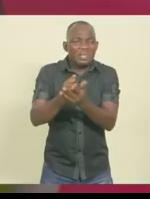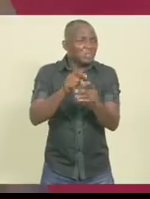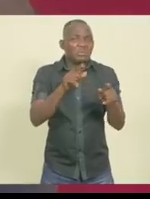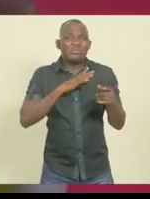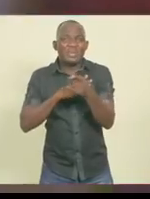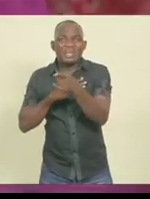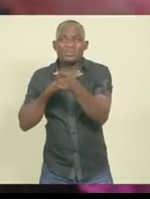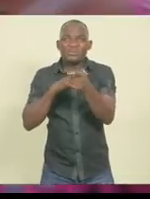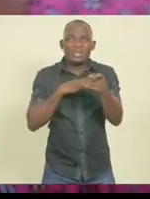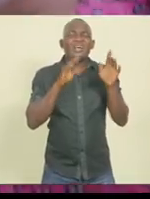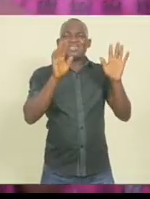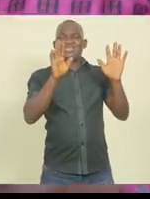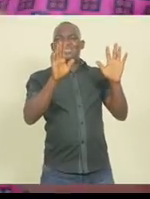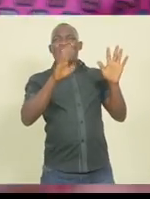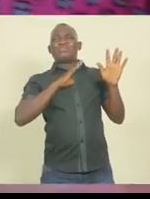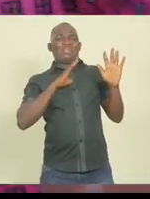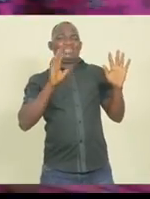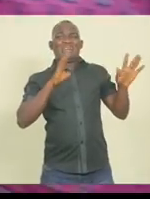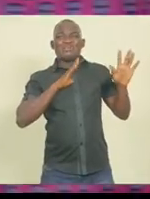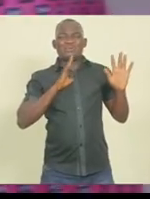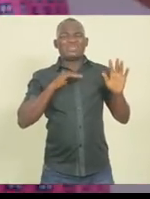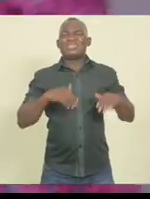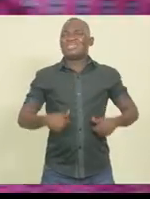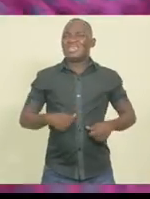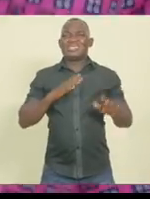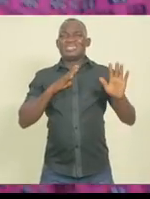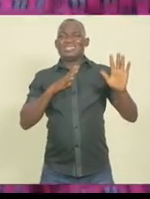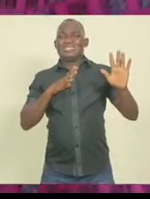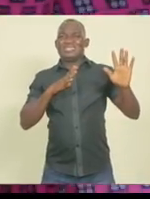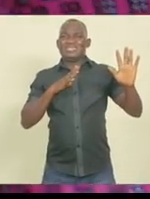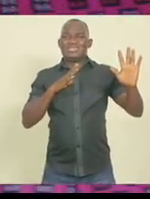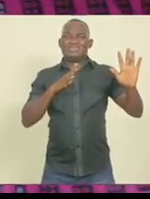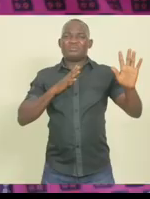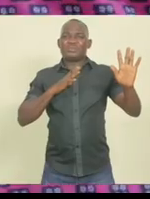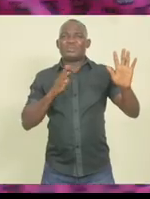okay? It's okay. Everyone, it's fine.